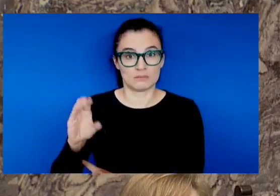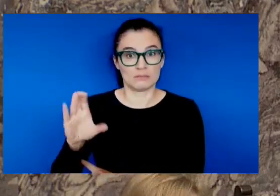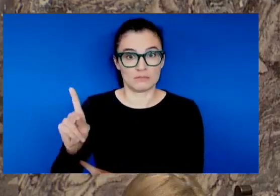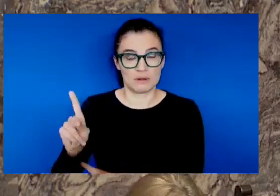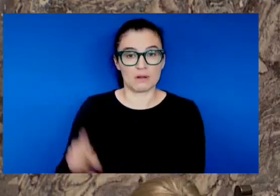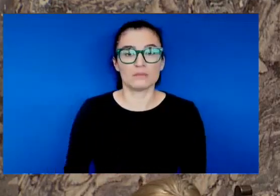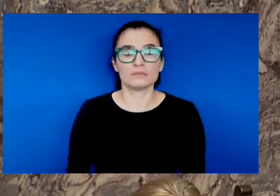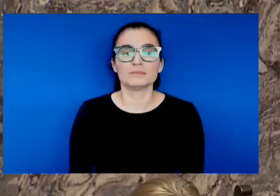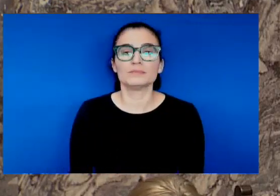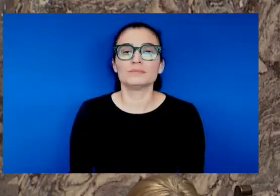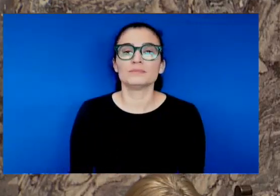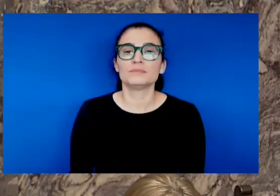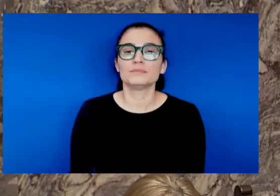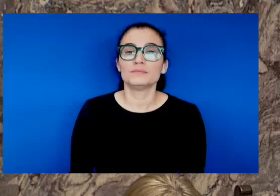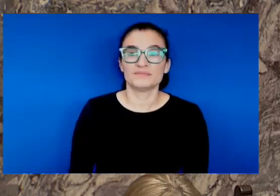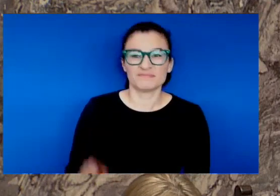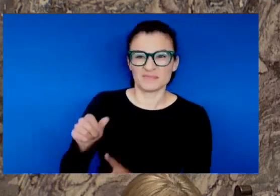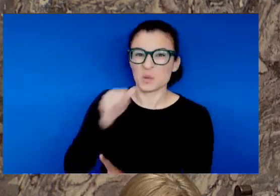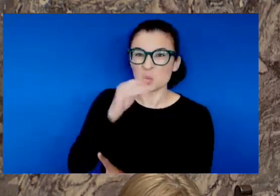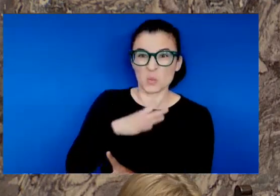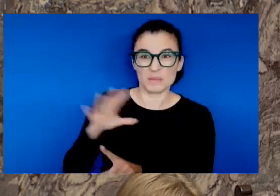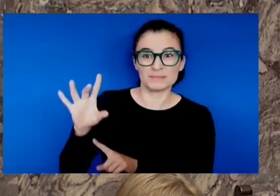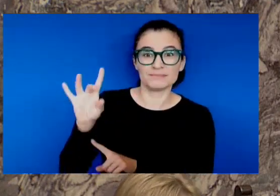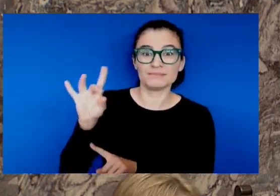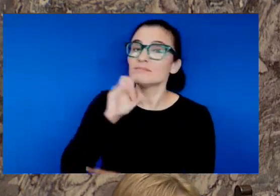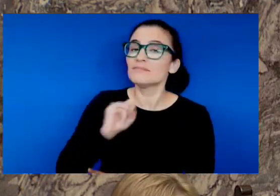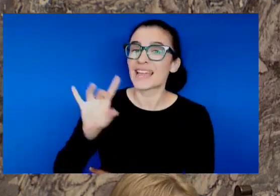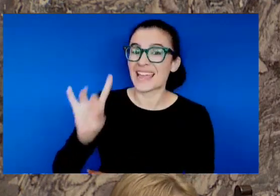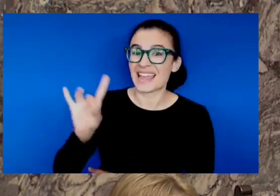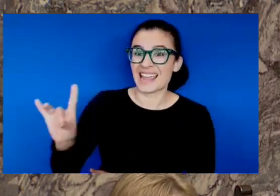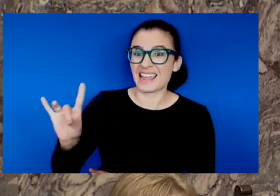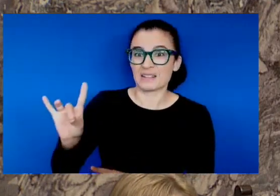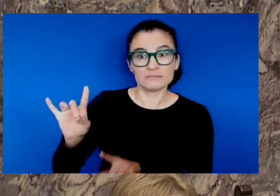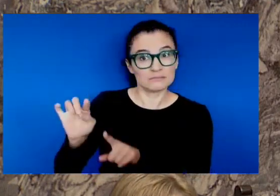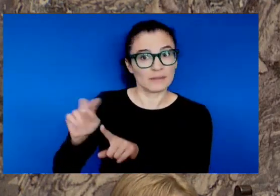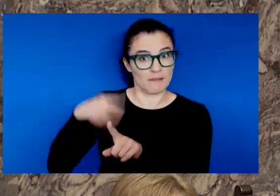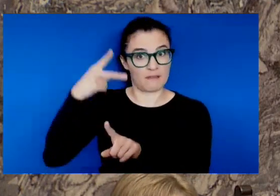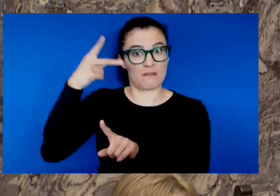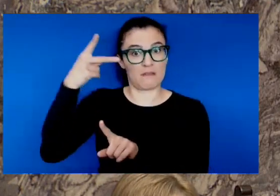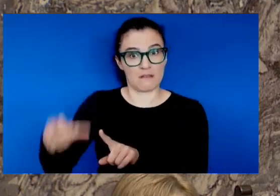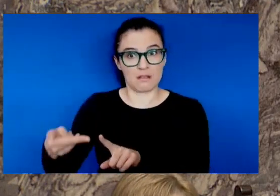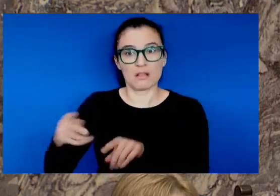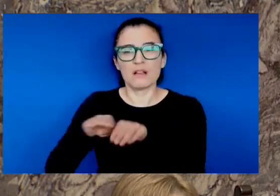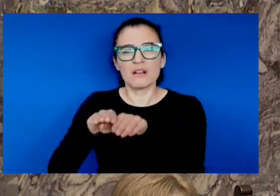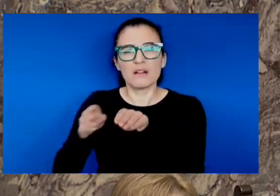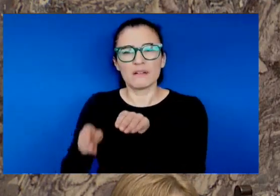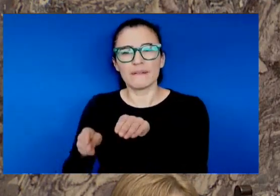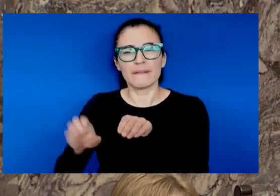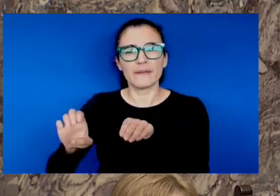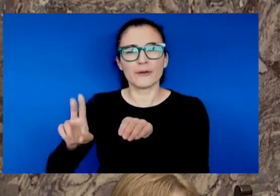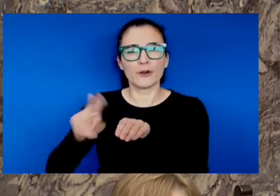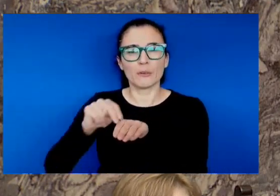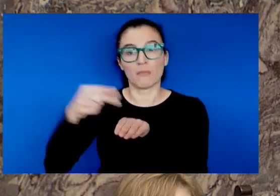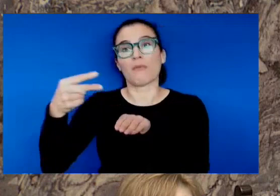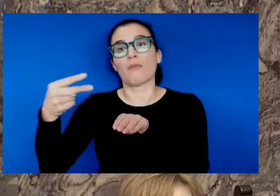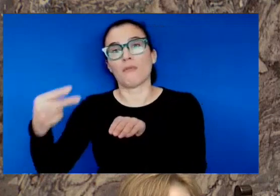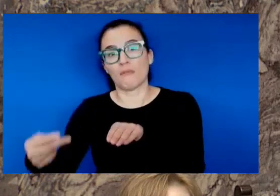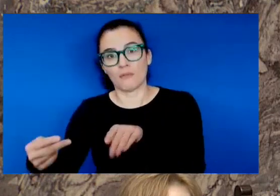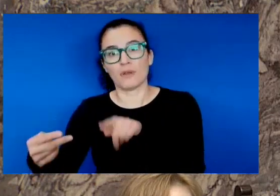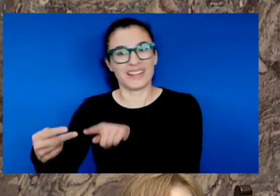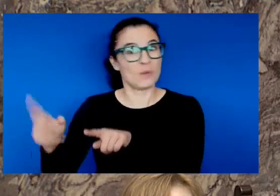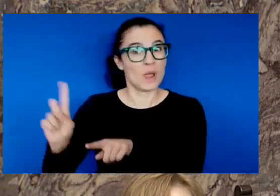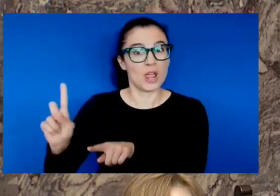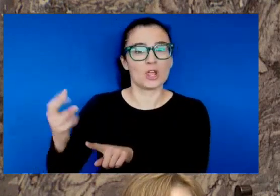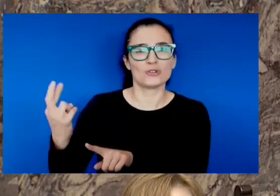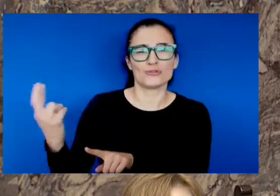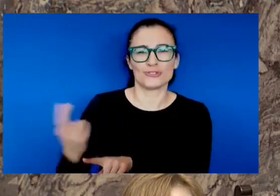at Westminster Highway and Blanchard Drive this past weekend, Richmond resident Rick Pullen had to wait 2.5 hours